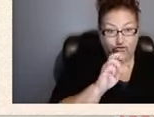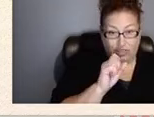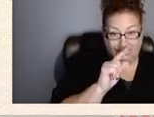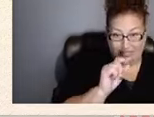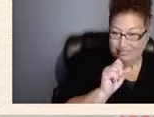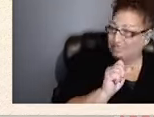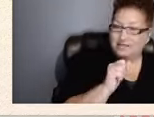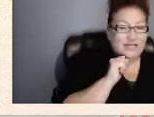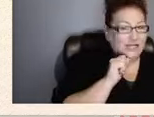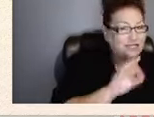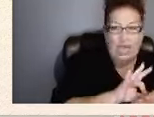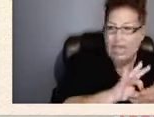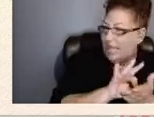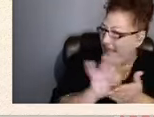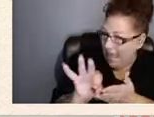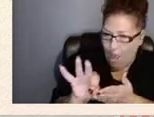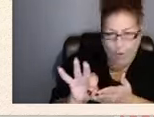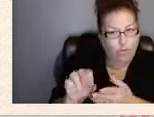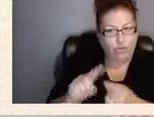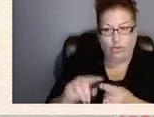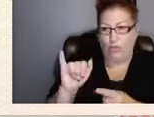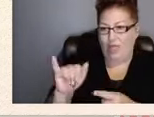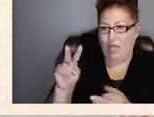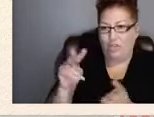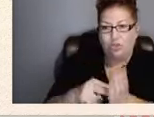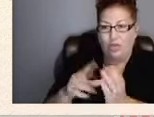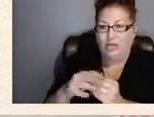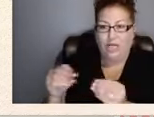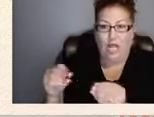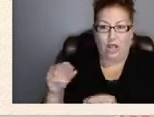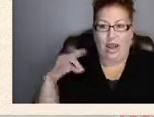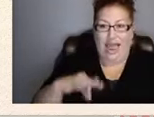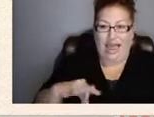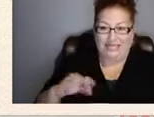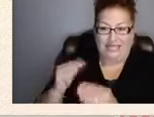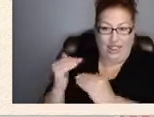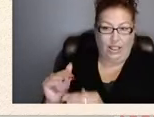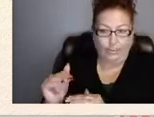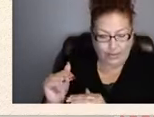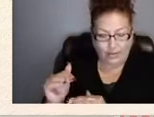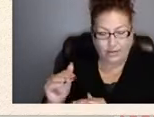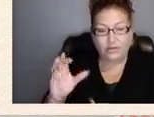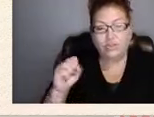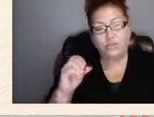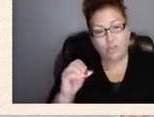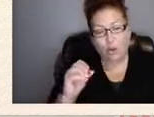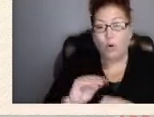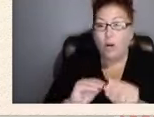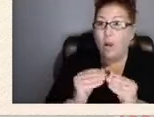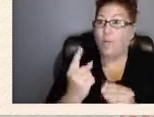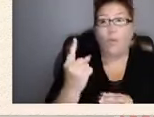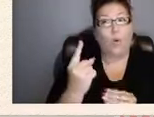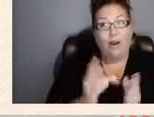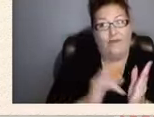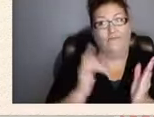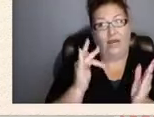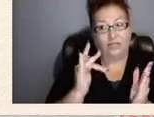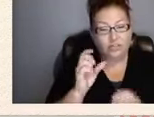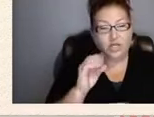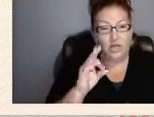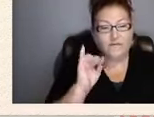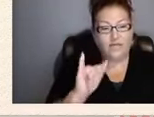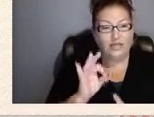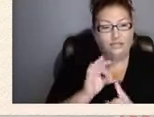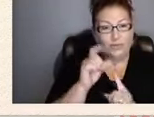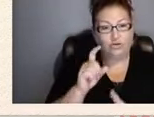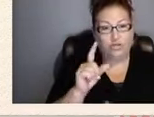count towards that $2,000 asset limit. So number one advantage of a special needs trust is